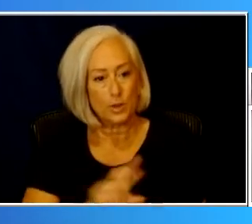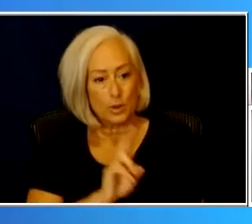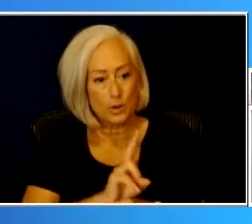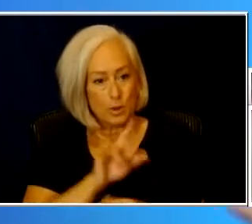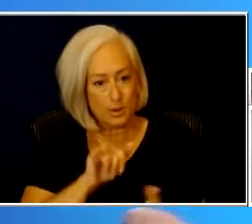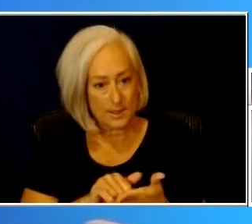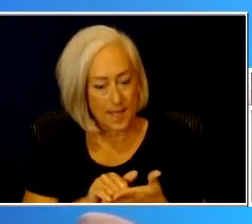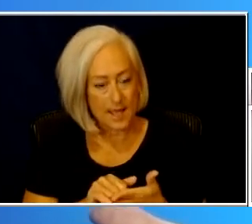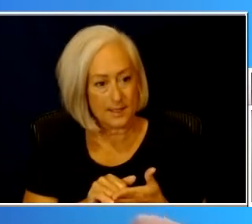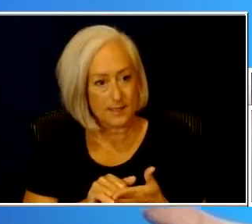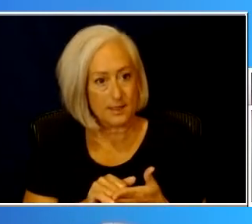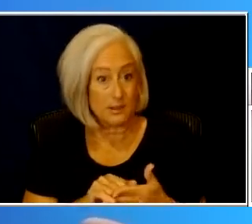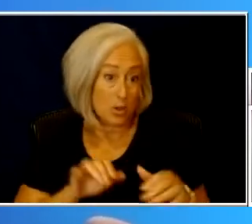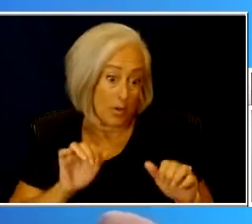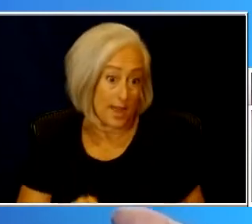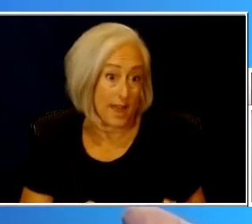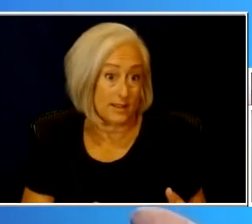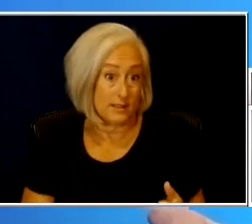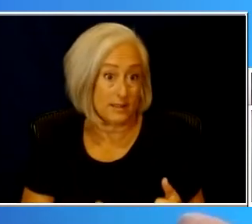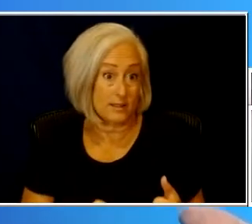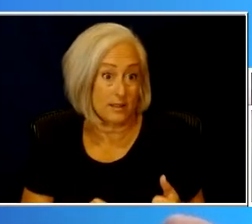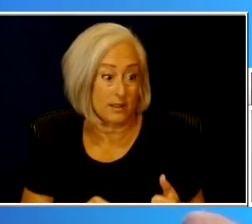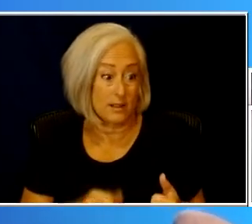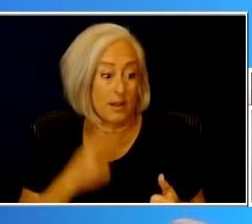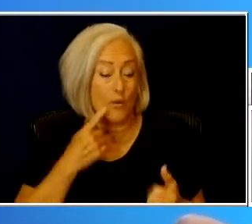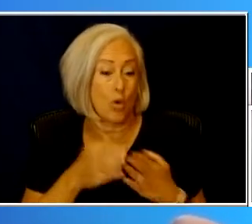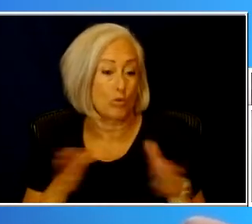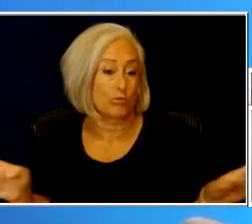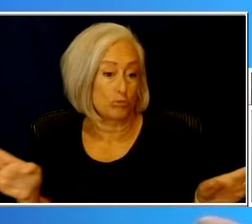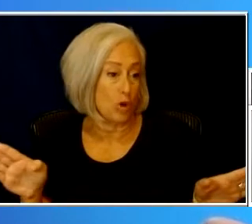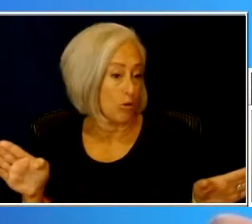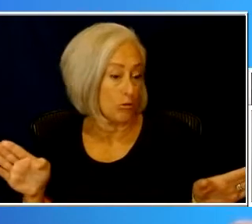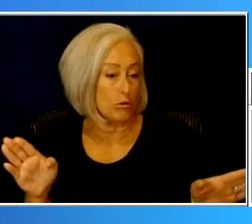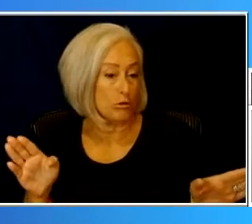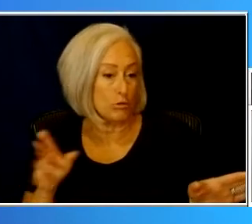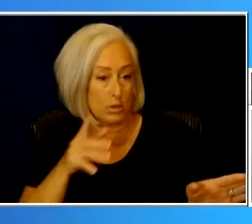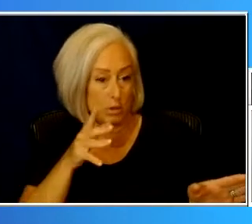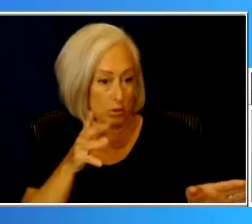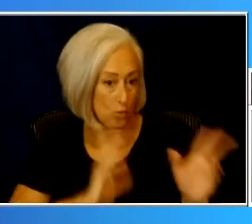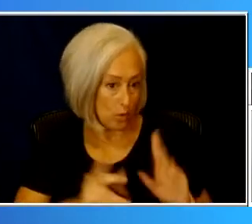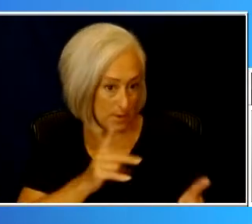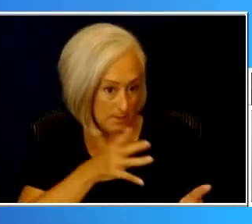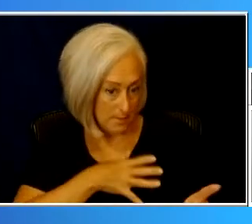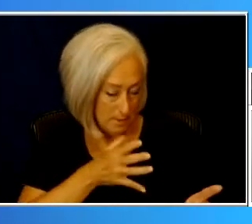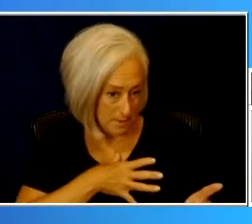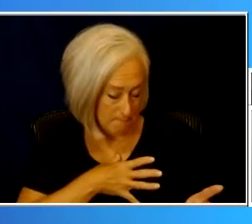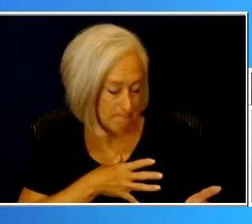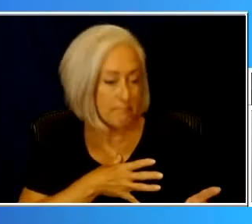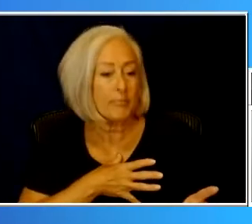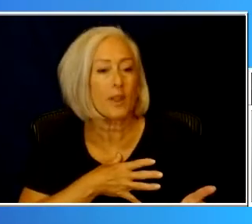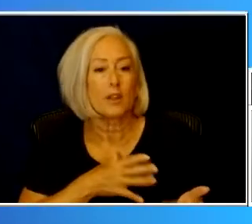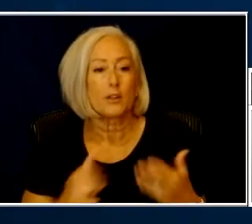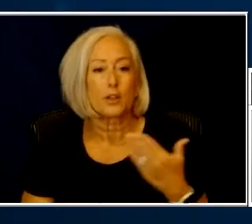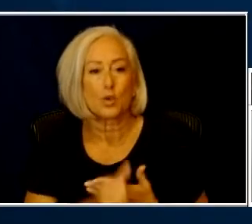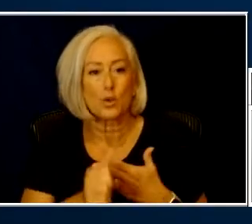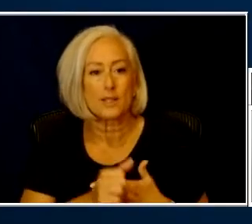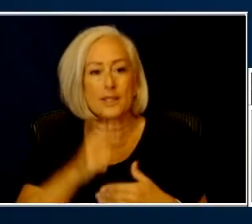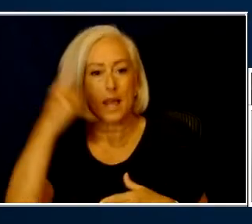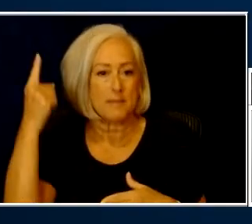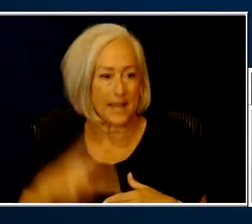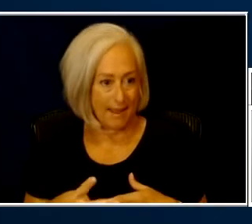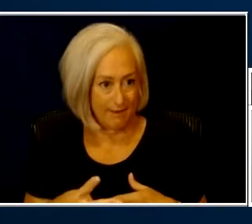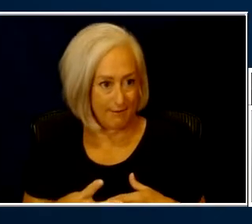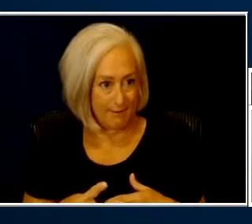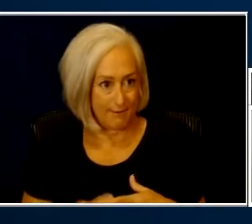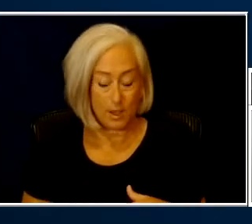so that could be for in the general population, the risk for ovarian cancer can be nearly cut in half. So would you recommend that for